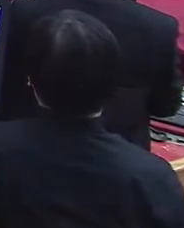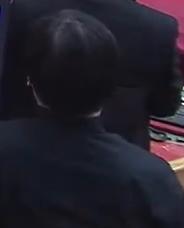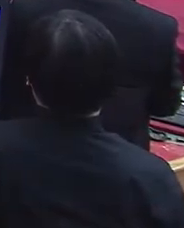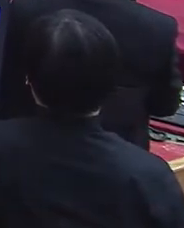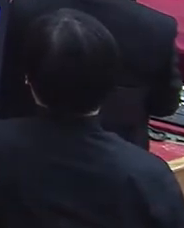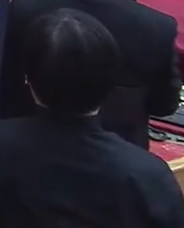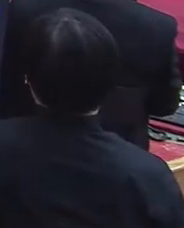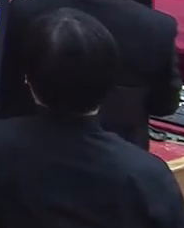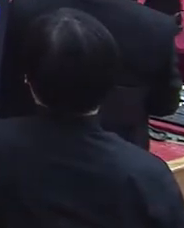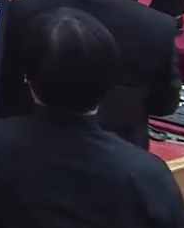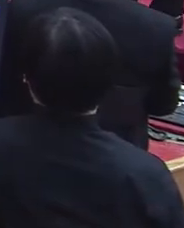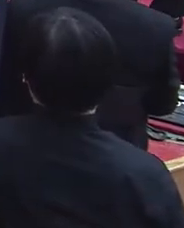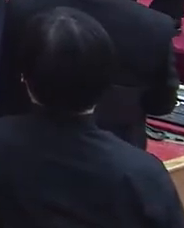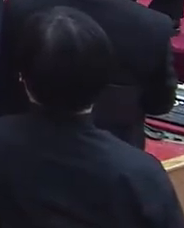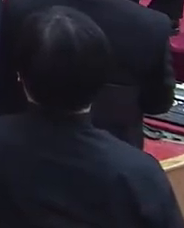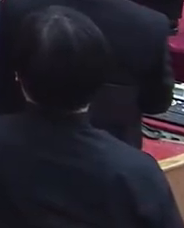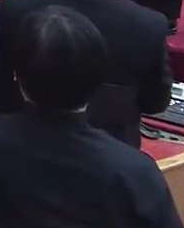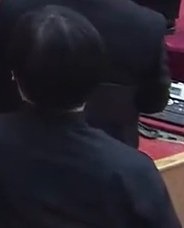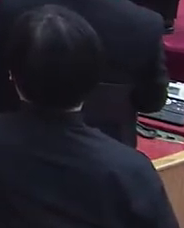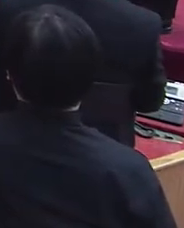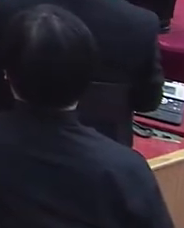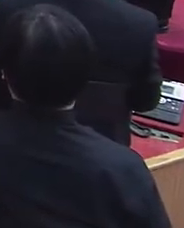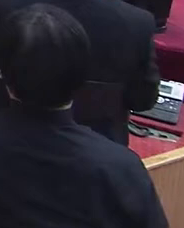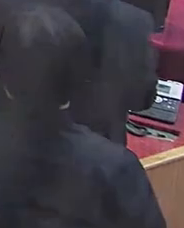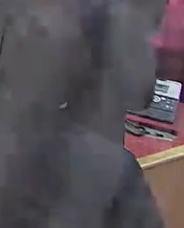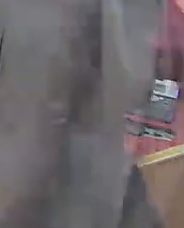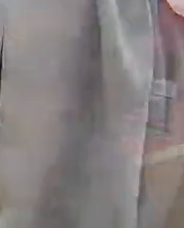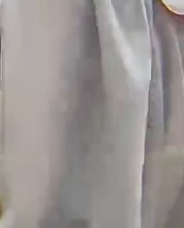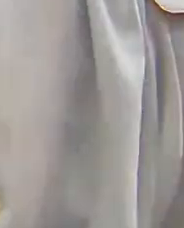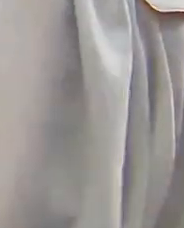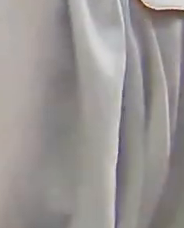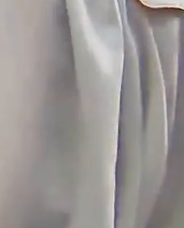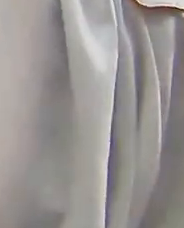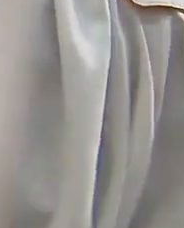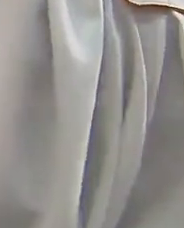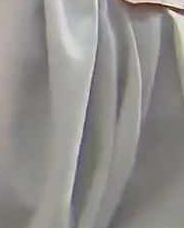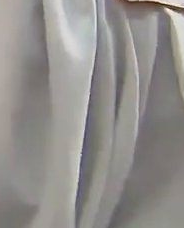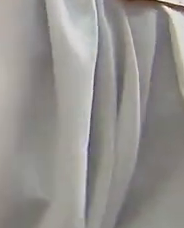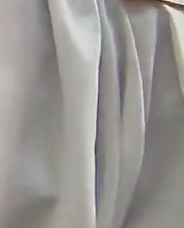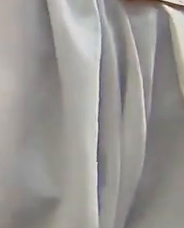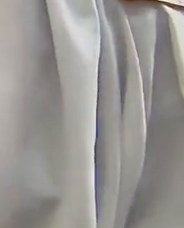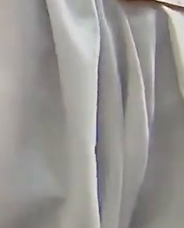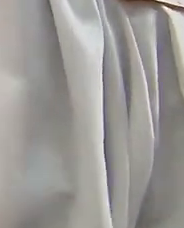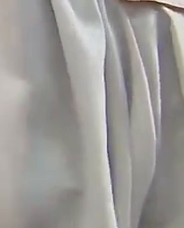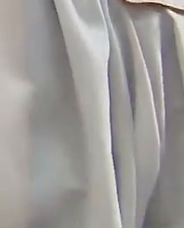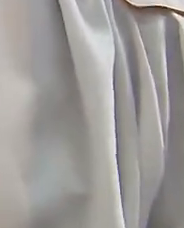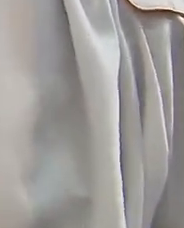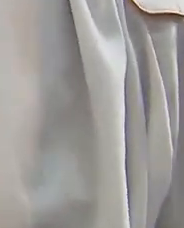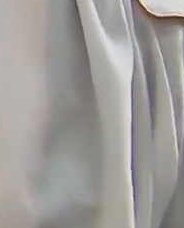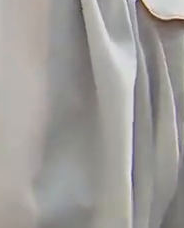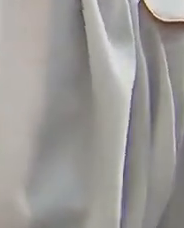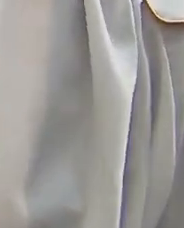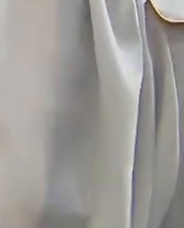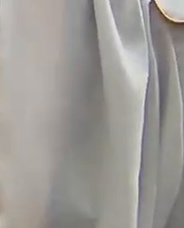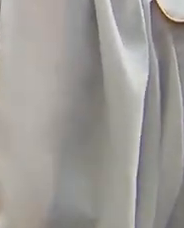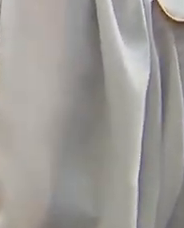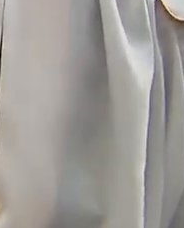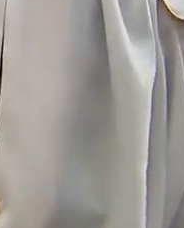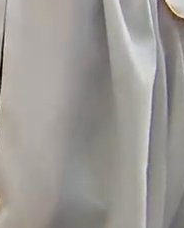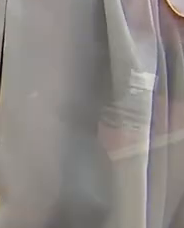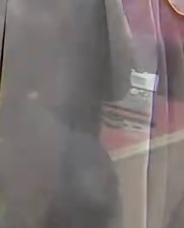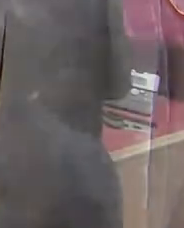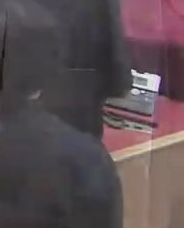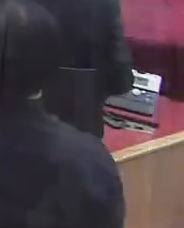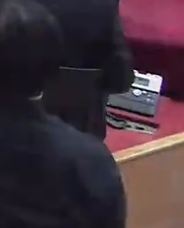provided for our service at 10 30 am number three on Friday English interpretation is provided